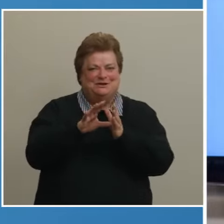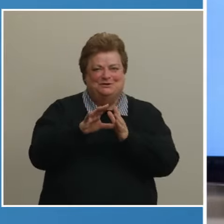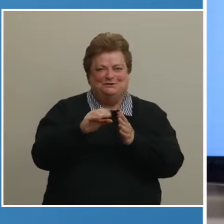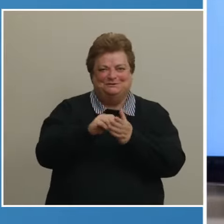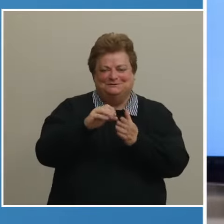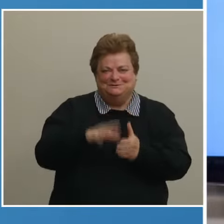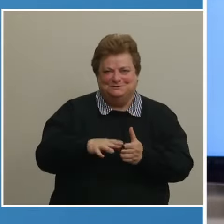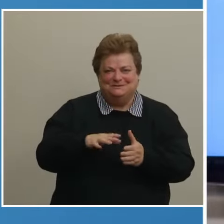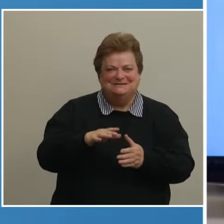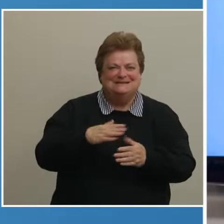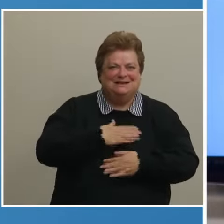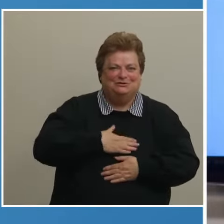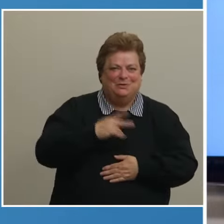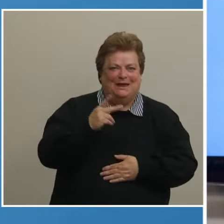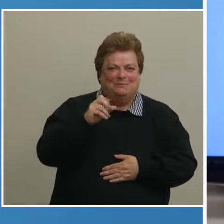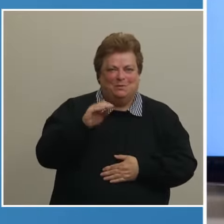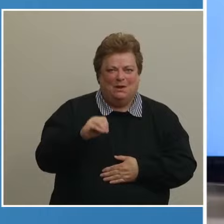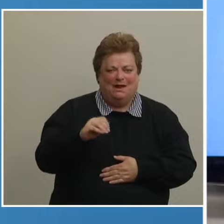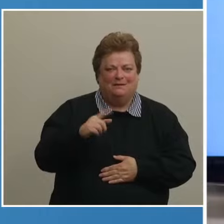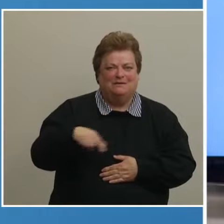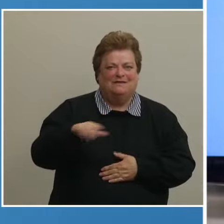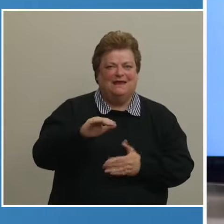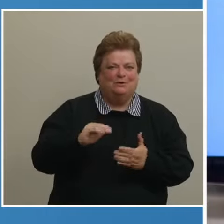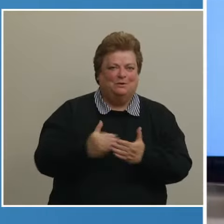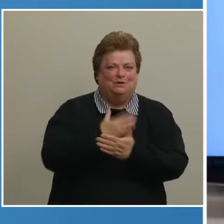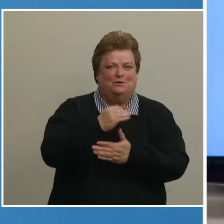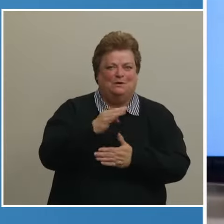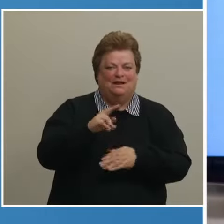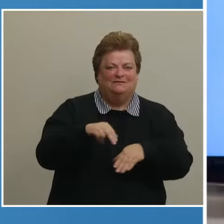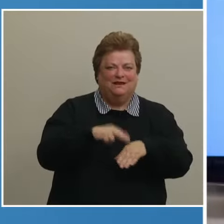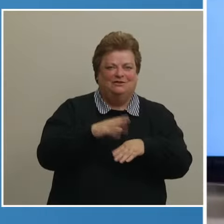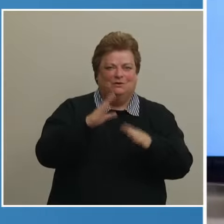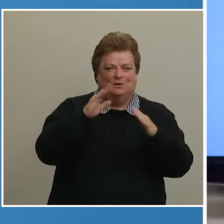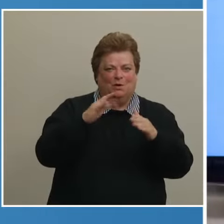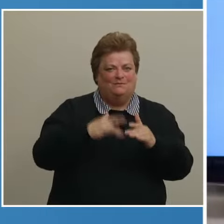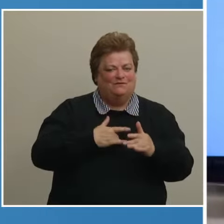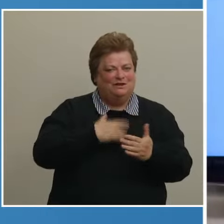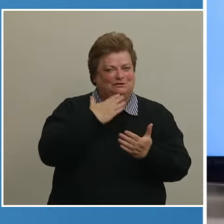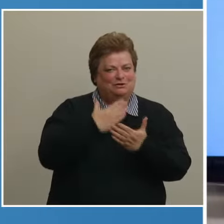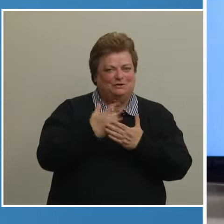once more, that renewal of nature and hope feels just right for this moment